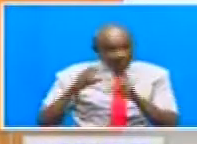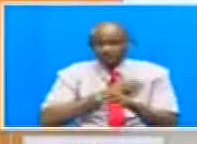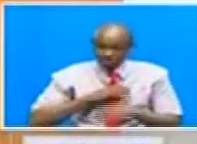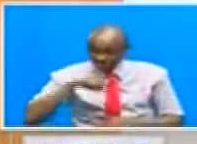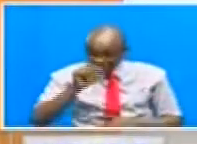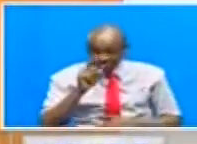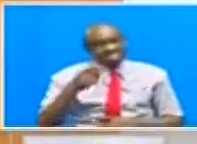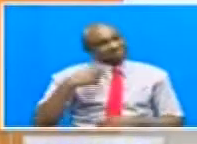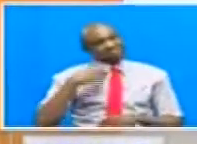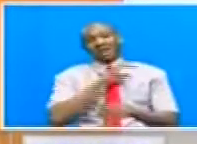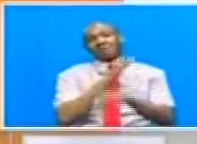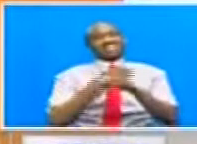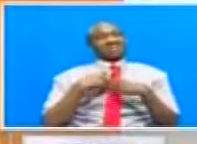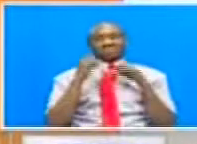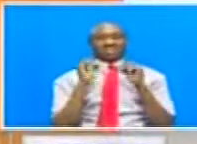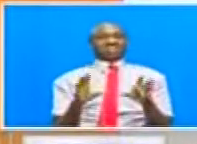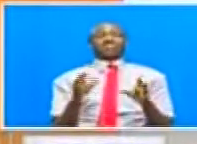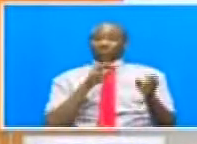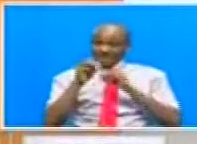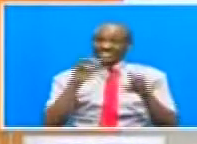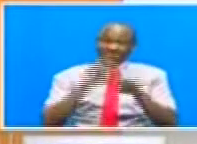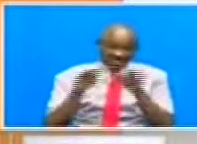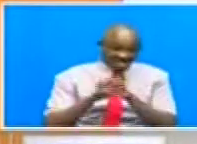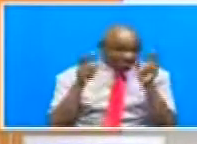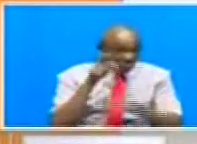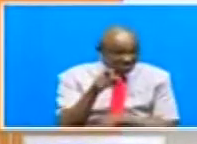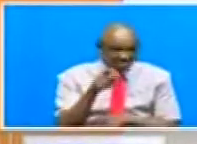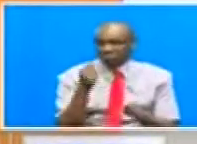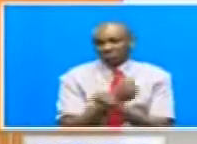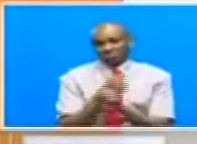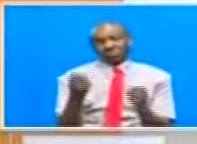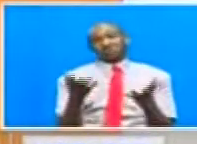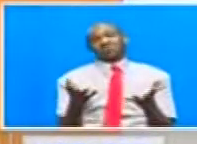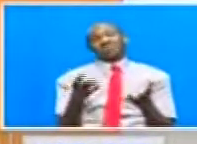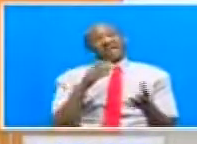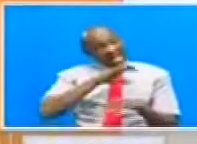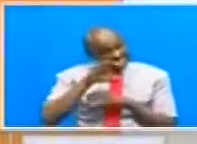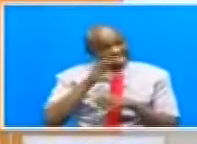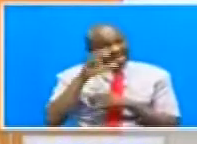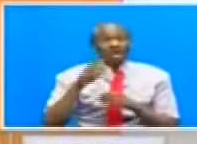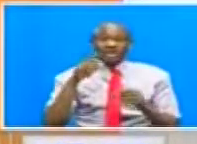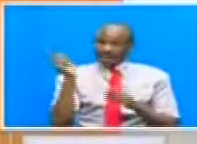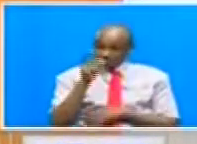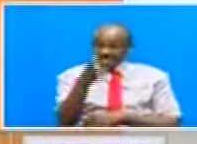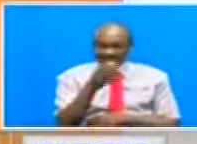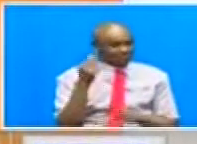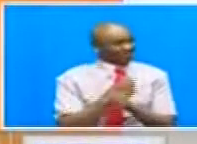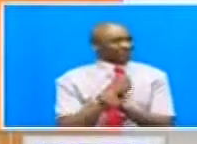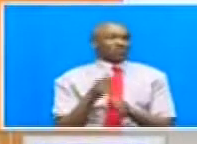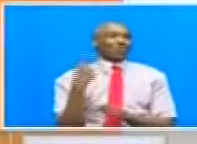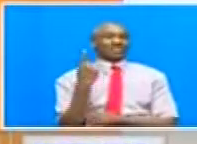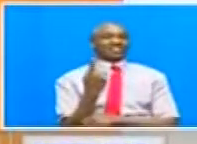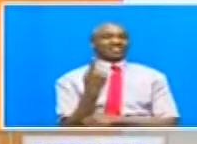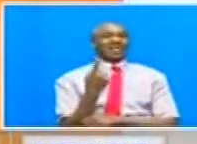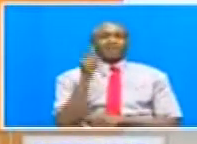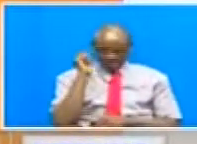I don't think they have the capacity to be able to manage all these issues, even if it's not the countrywide, just within Nairobi. So there has to